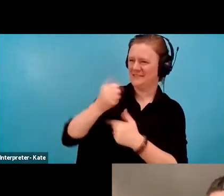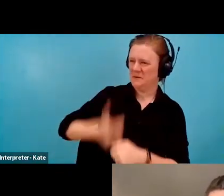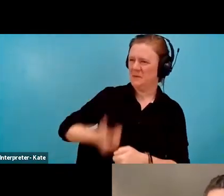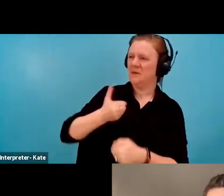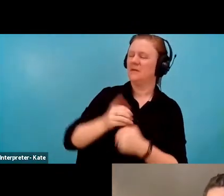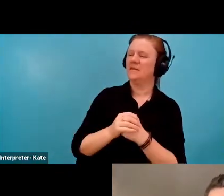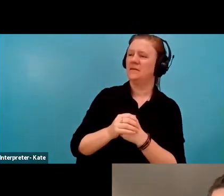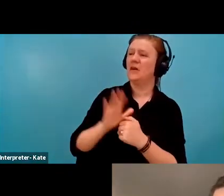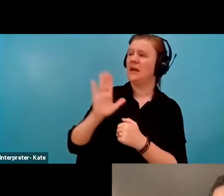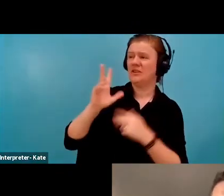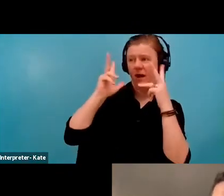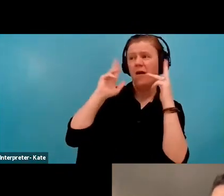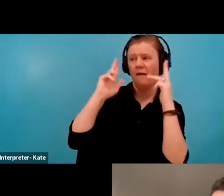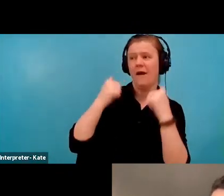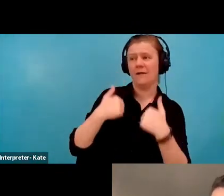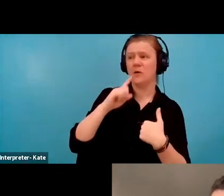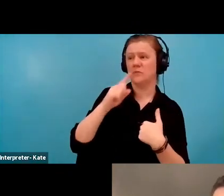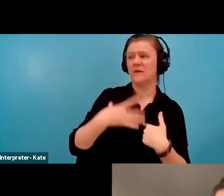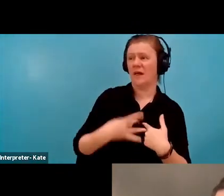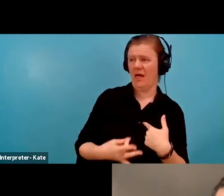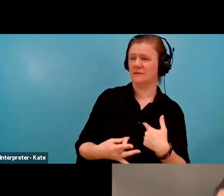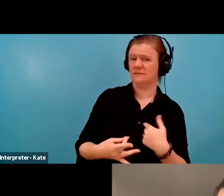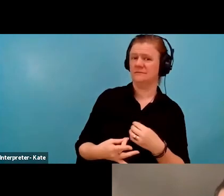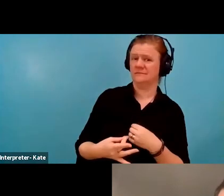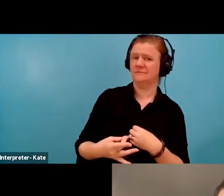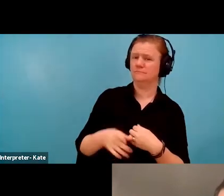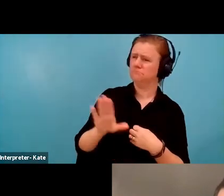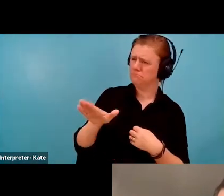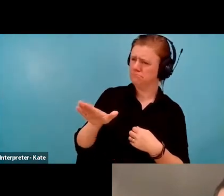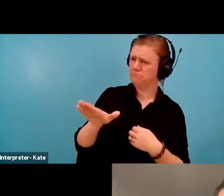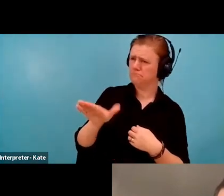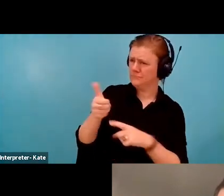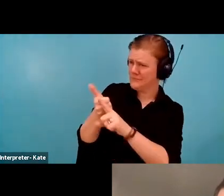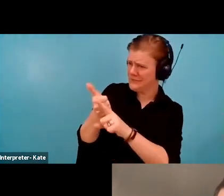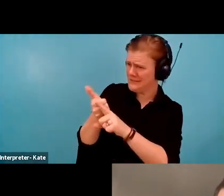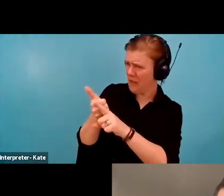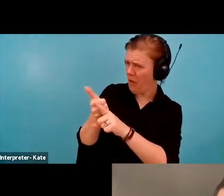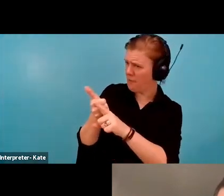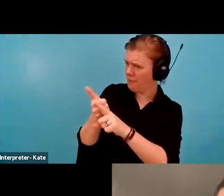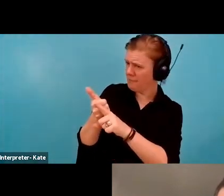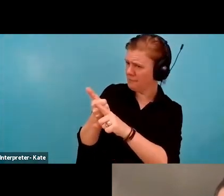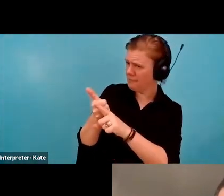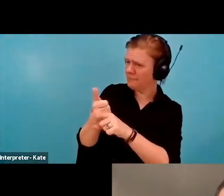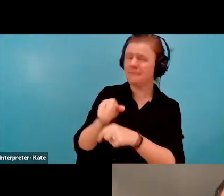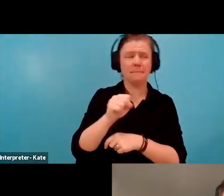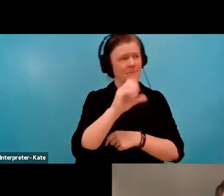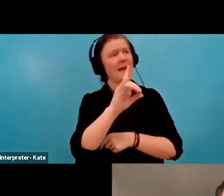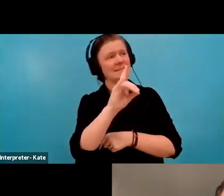I am loving your haircut. That's not just a thing that I'm saying to fill time. Did you do that in-house? I did that myself,